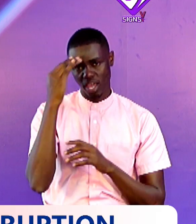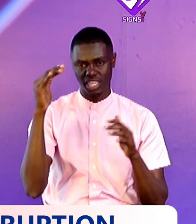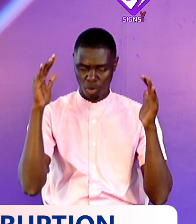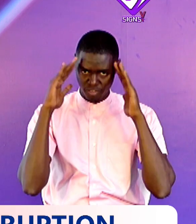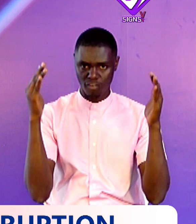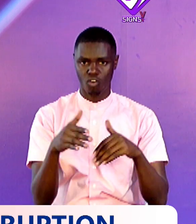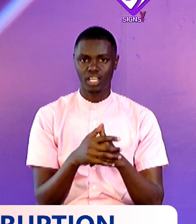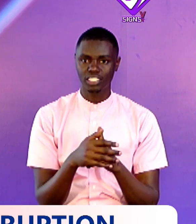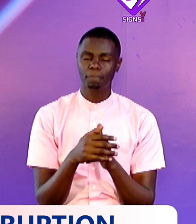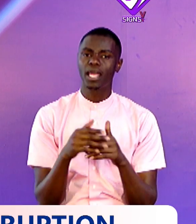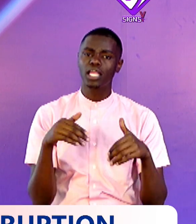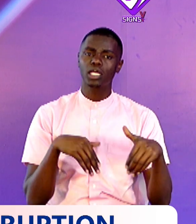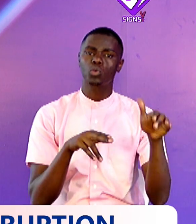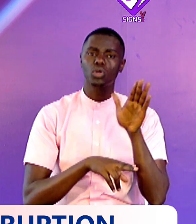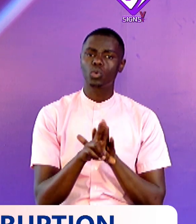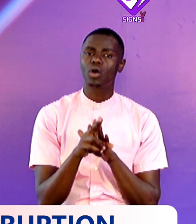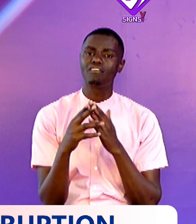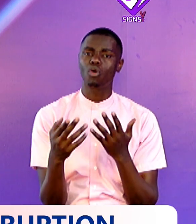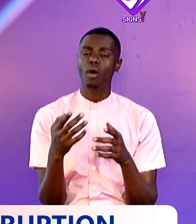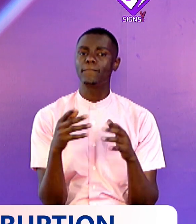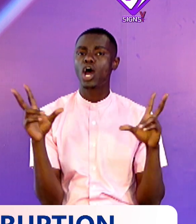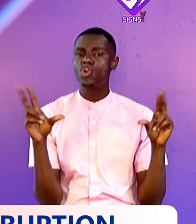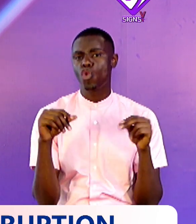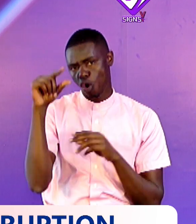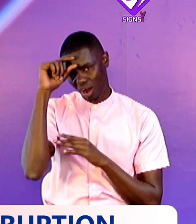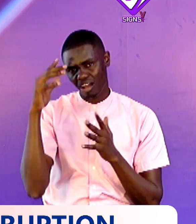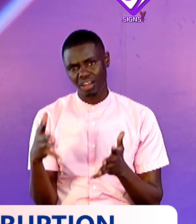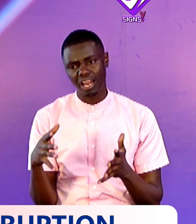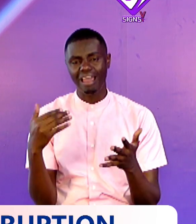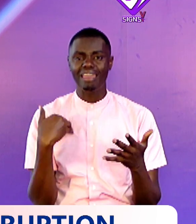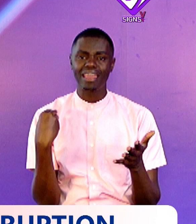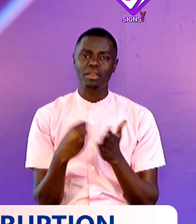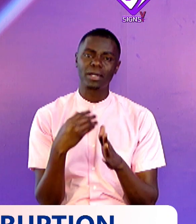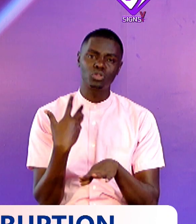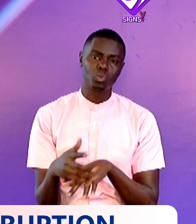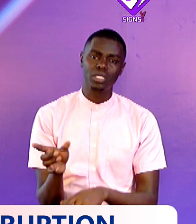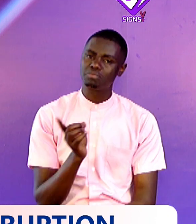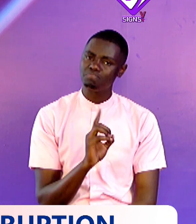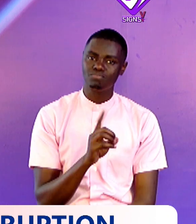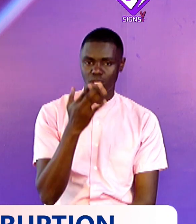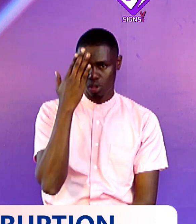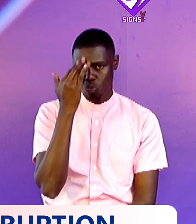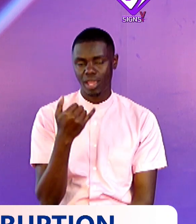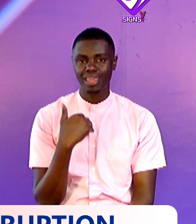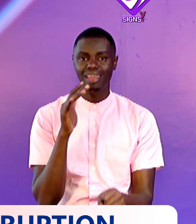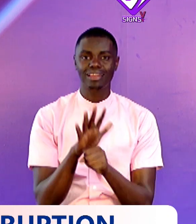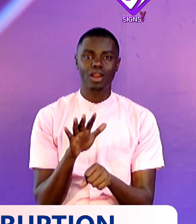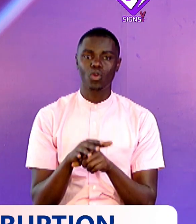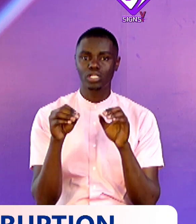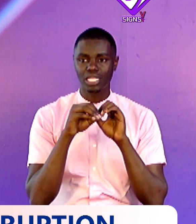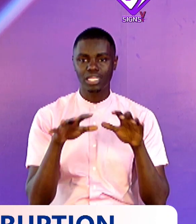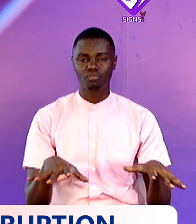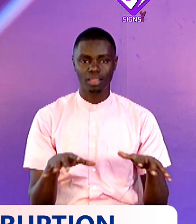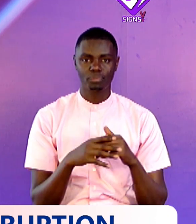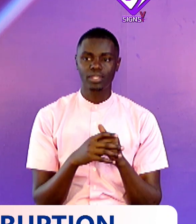These things would be followed up. Yeah. No governor had money to waste, because there was a lot, when devolution started, there